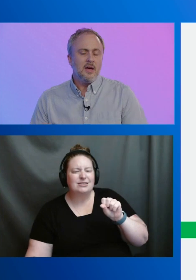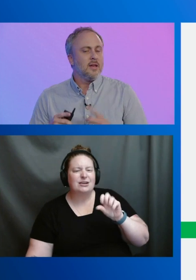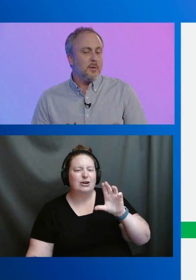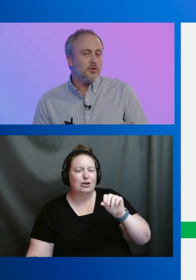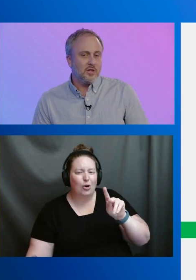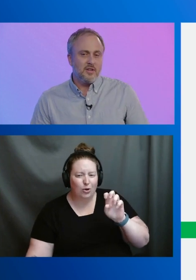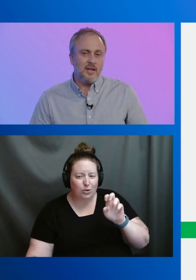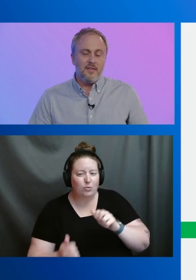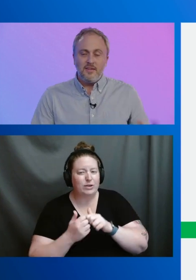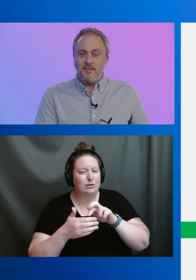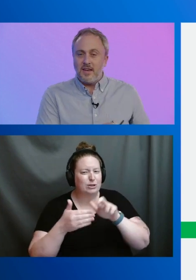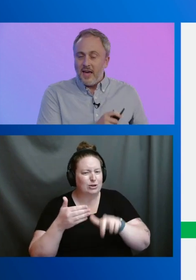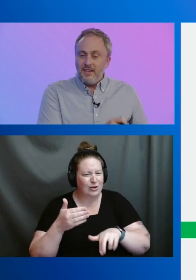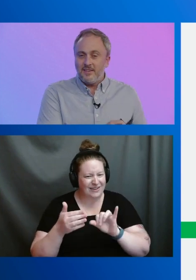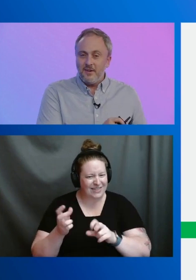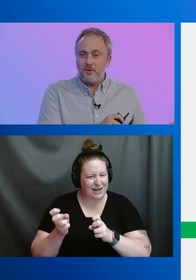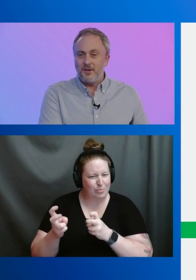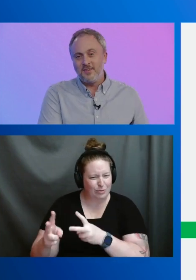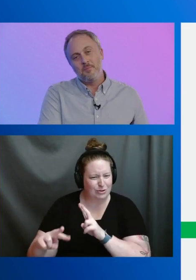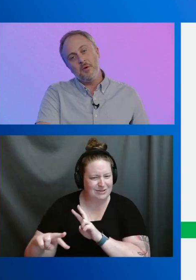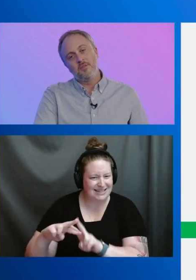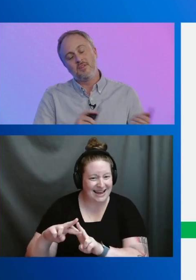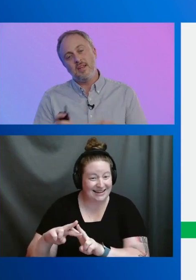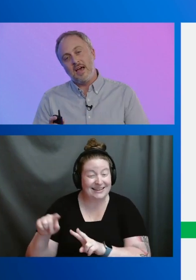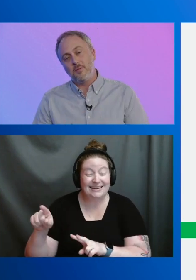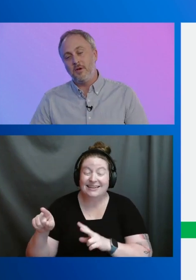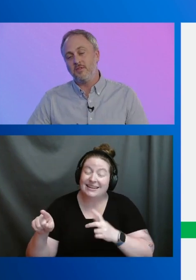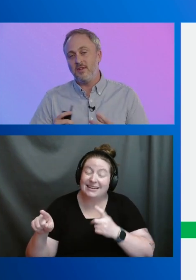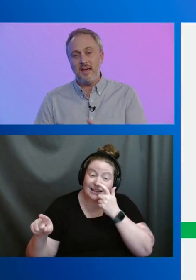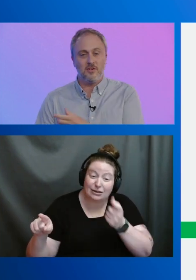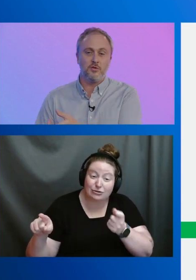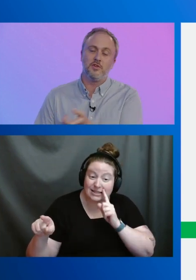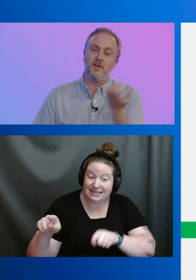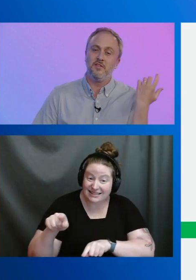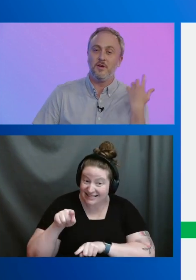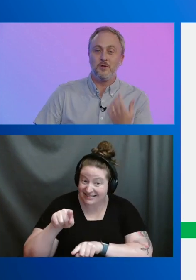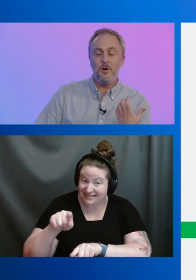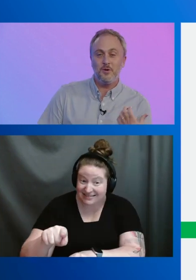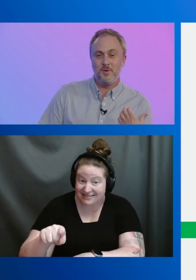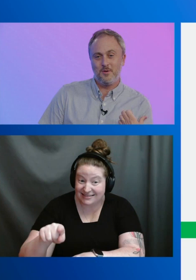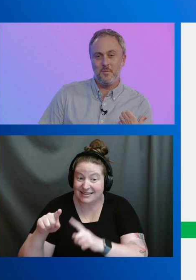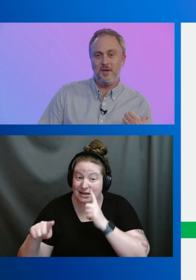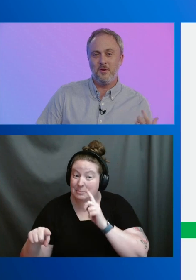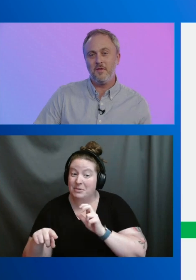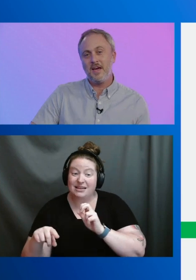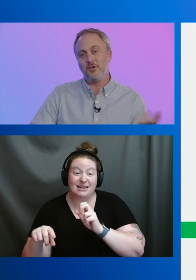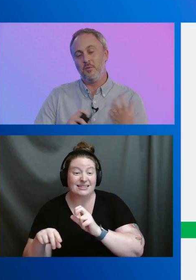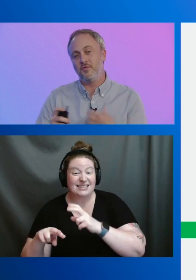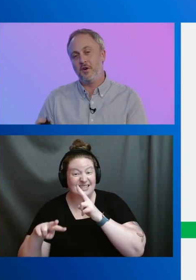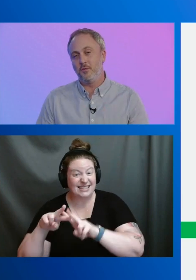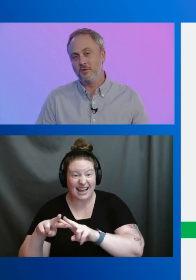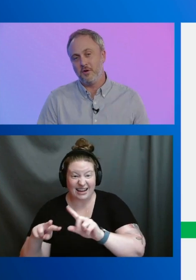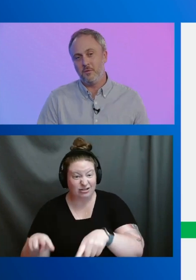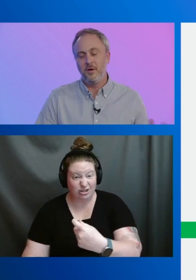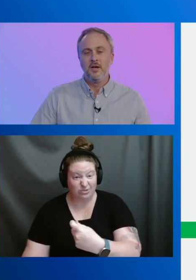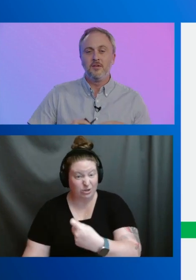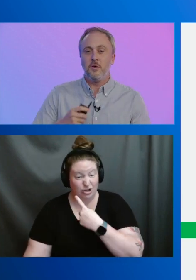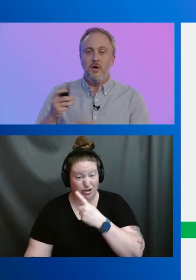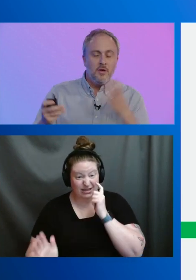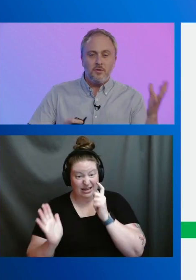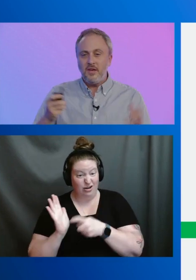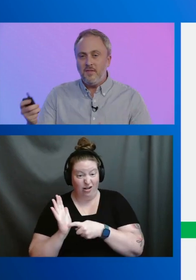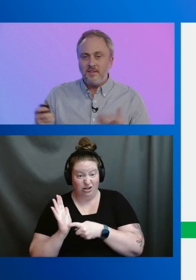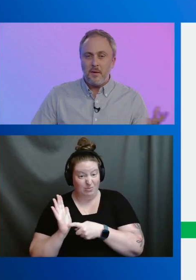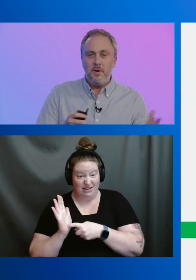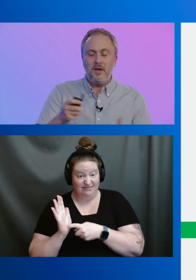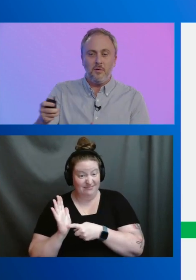Slack. Now, interestingly, this is an asynchronous post to Slack because Slack just returns the acknowledgement to me, not the actual final result. So